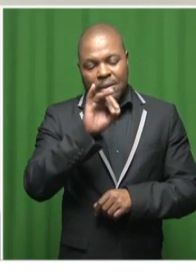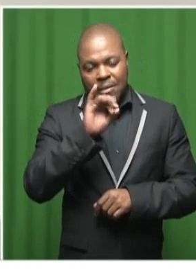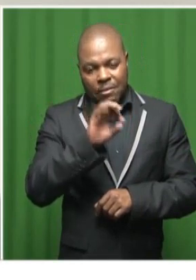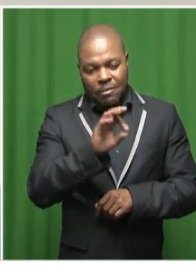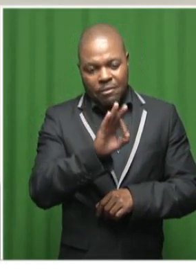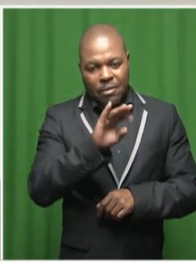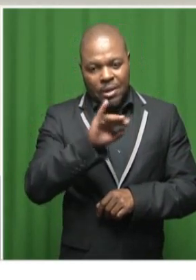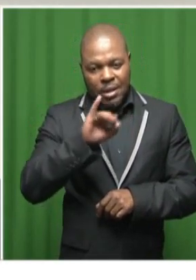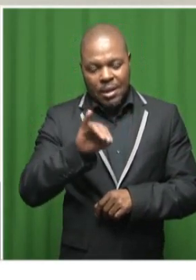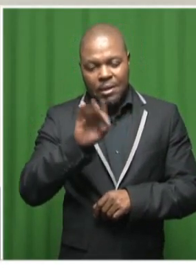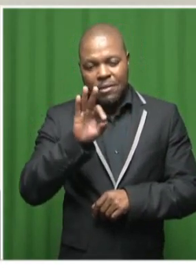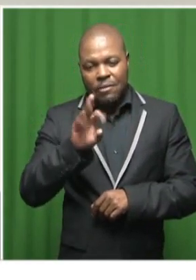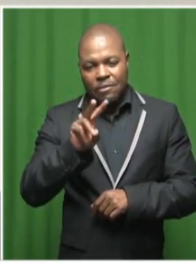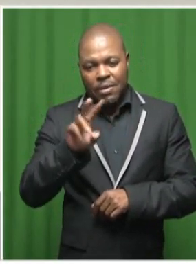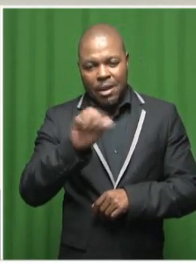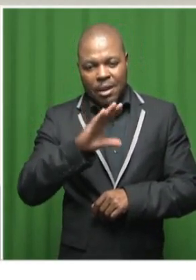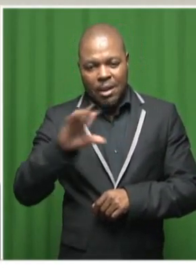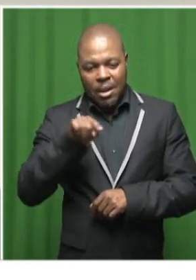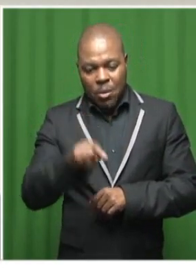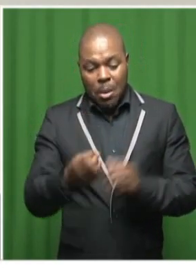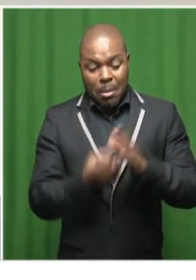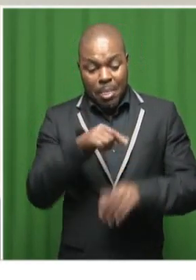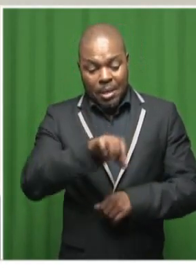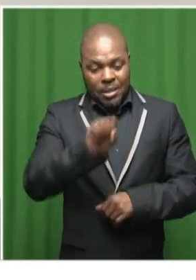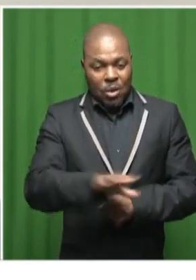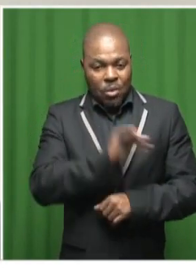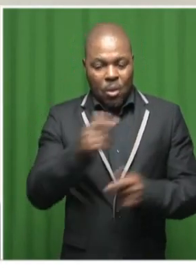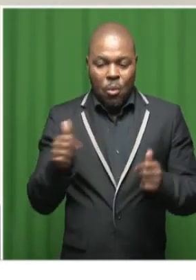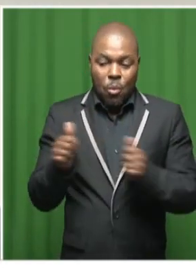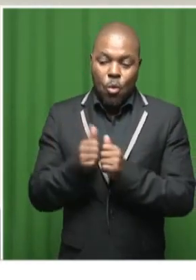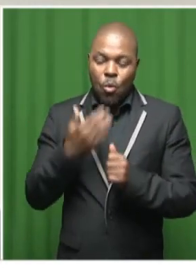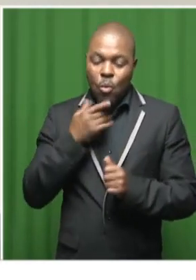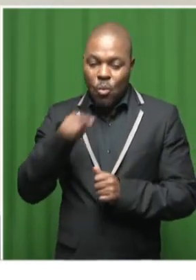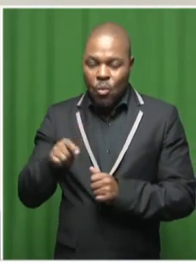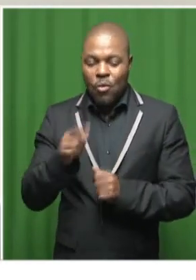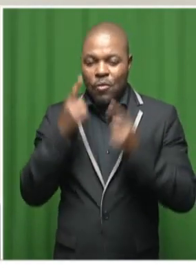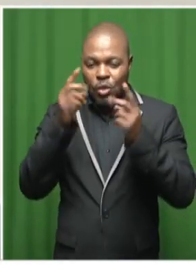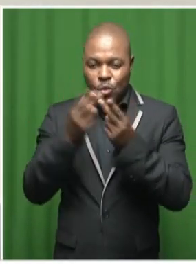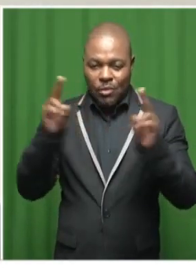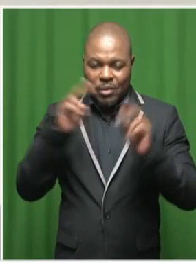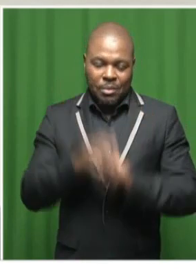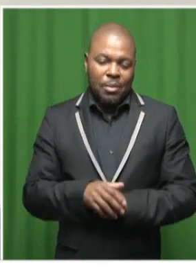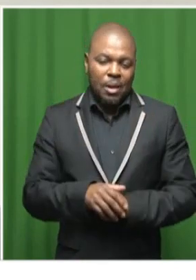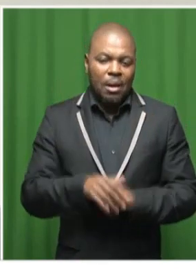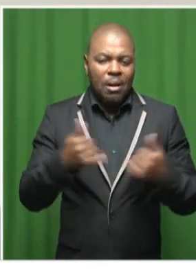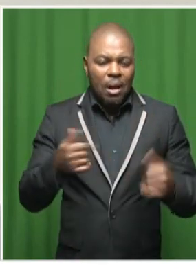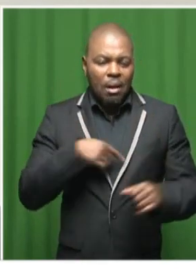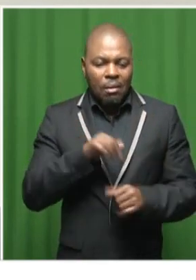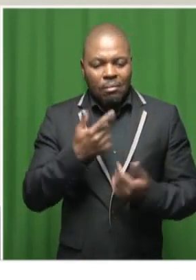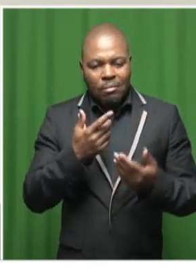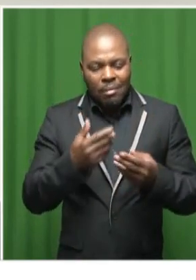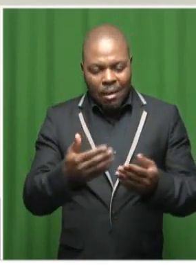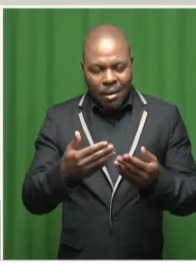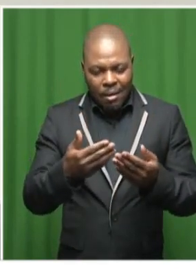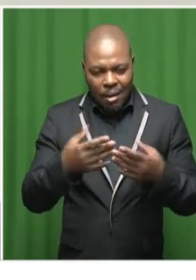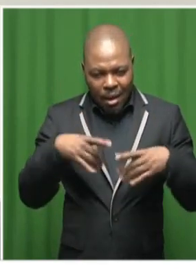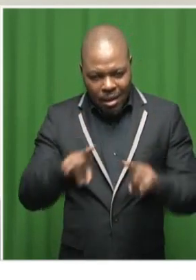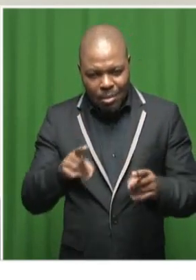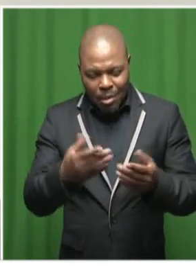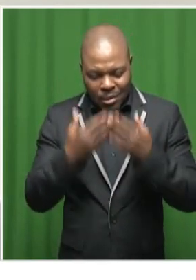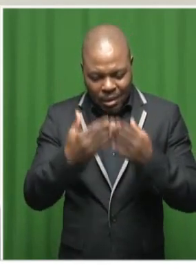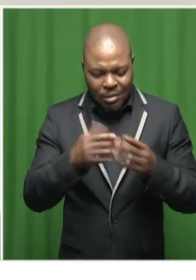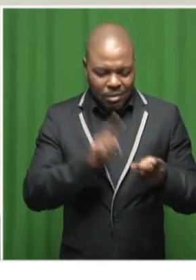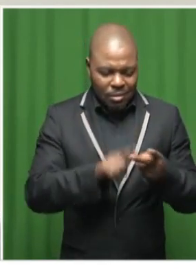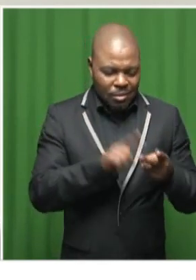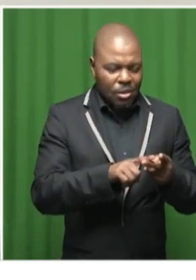South Africa with Wits University, and in this facility now is produced for animal studies and for human